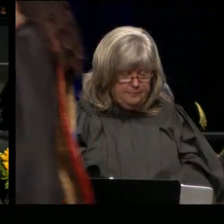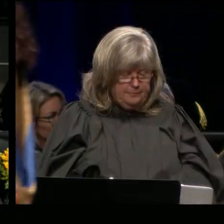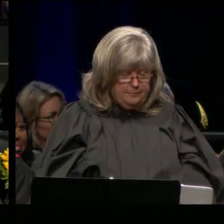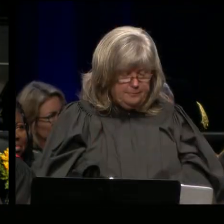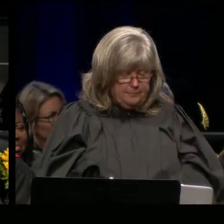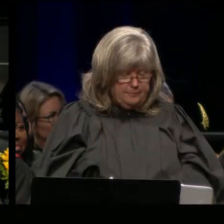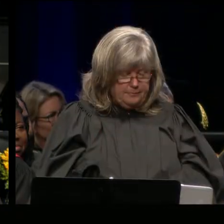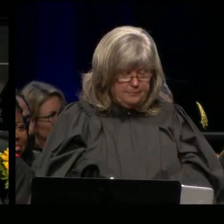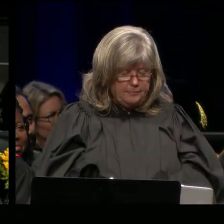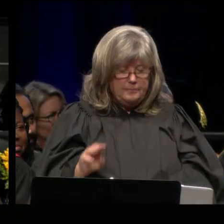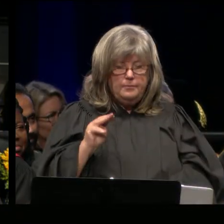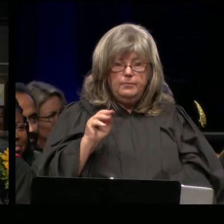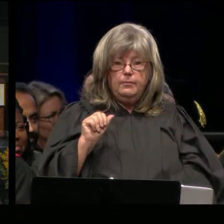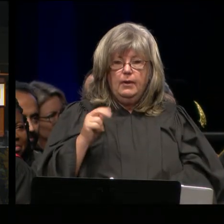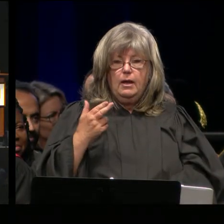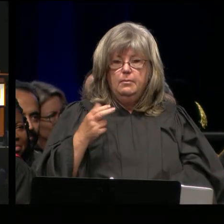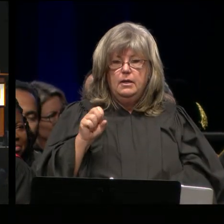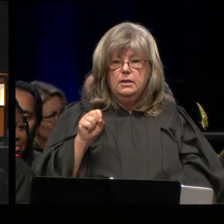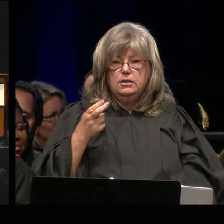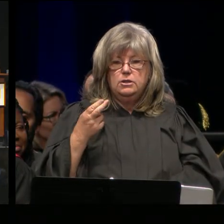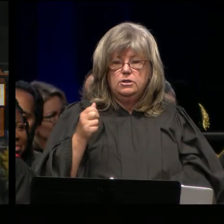Mashad Korashahi.